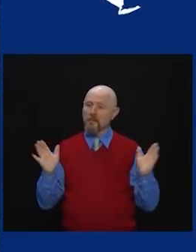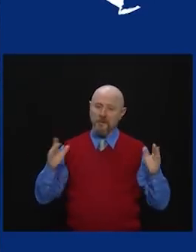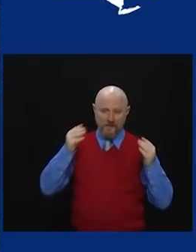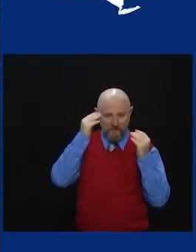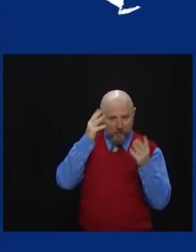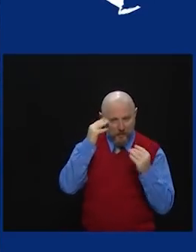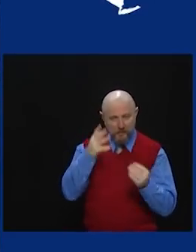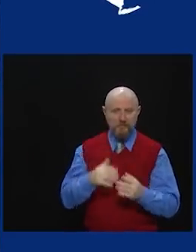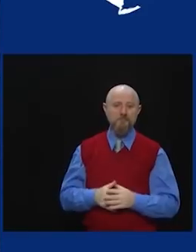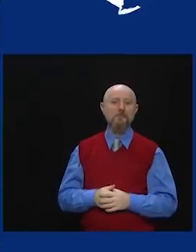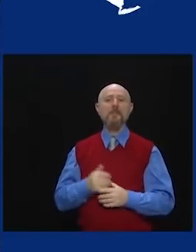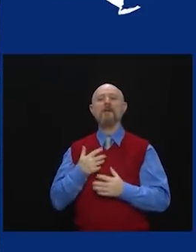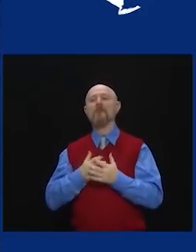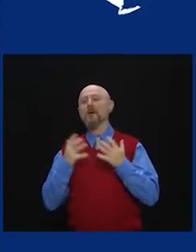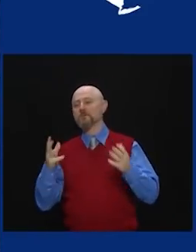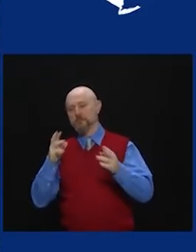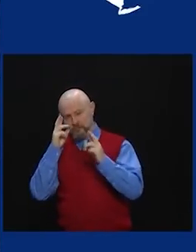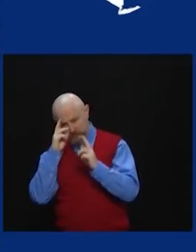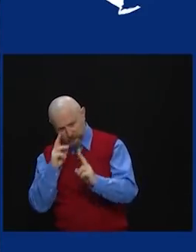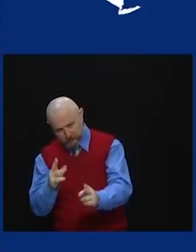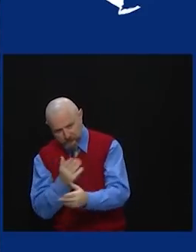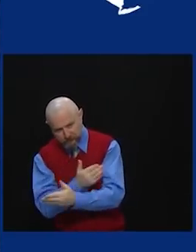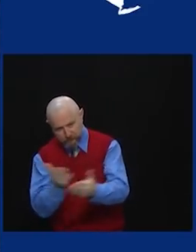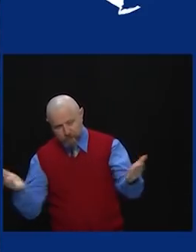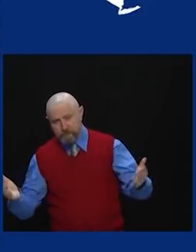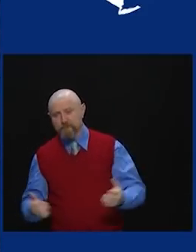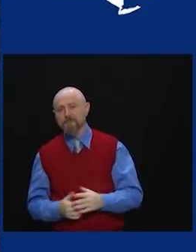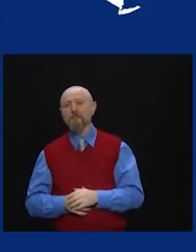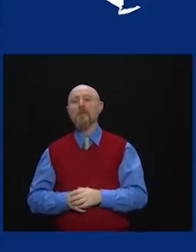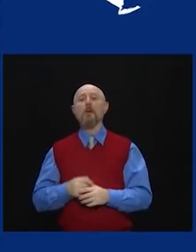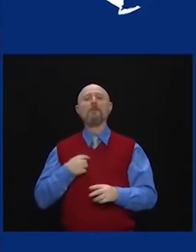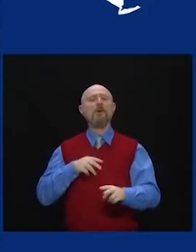lot of respect for all of you, and I look forward to a